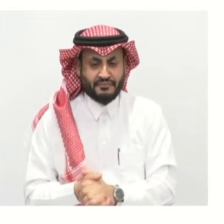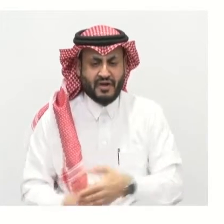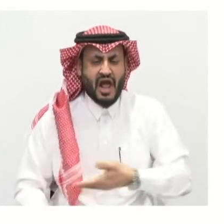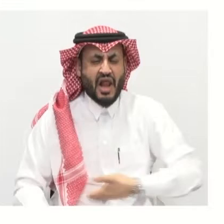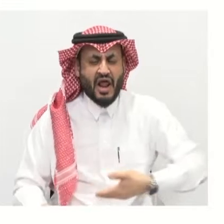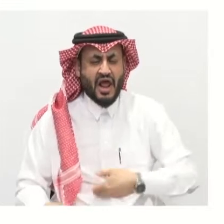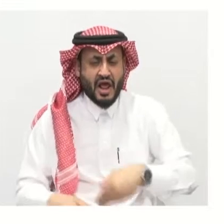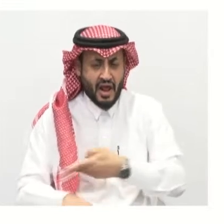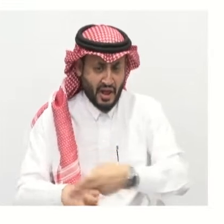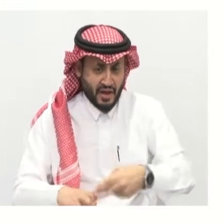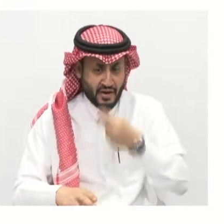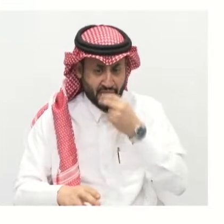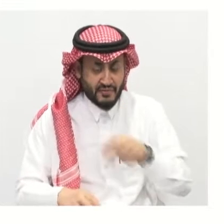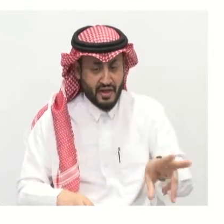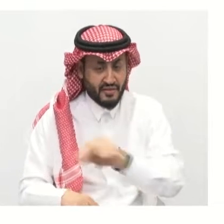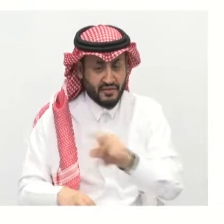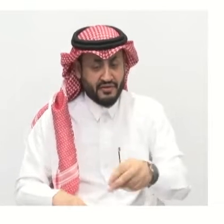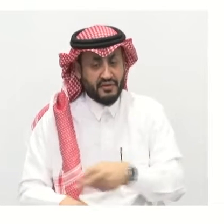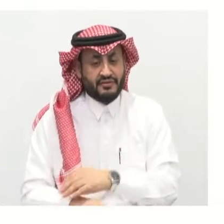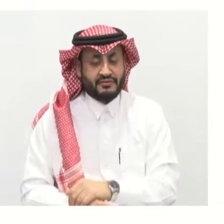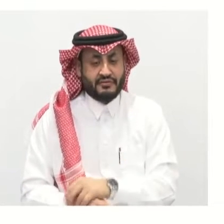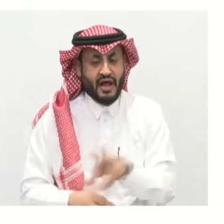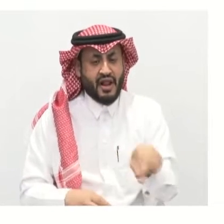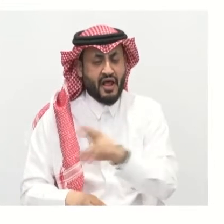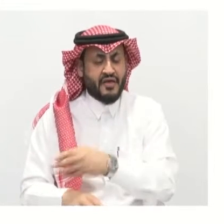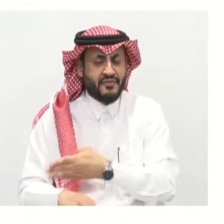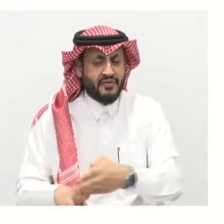for chocolate now. I'm hungry for chocolate too.